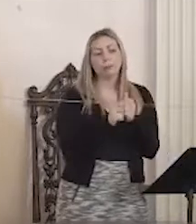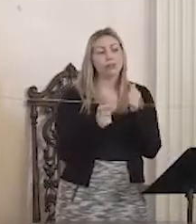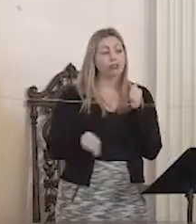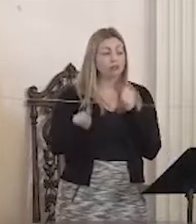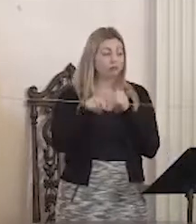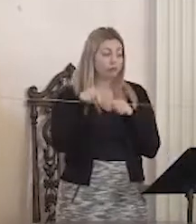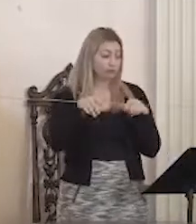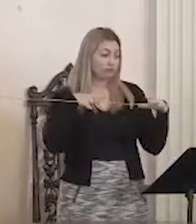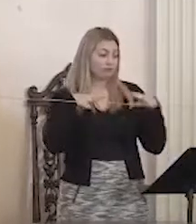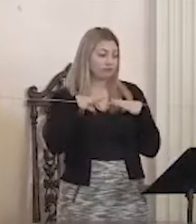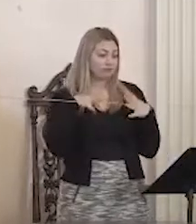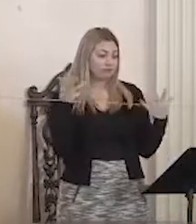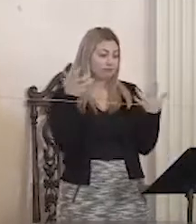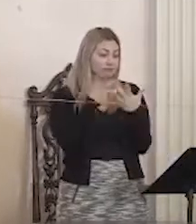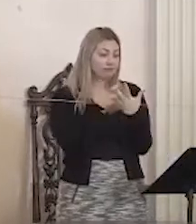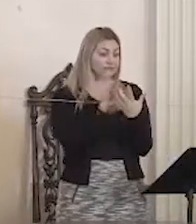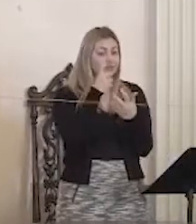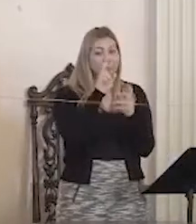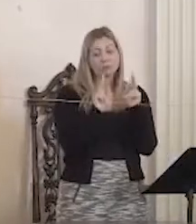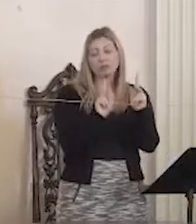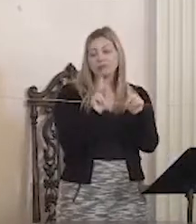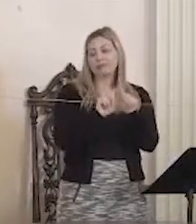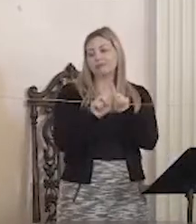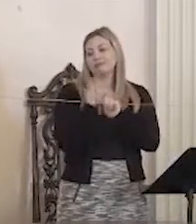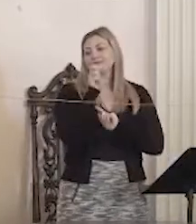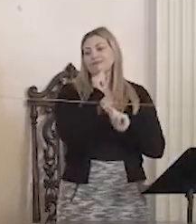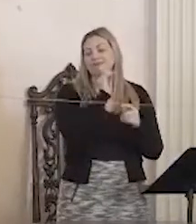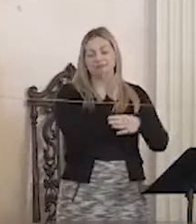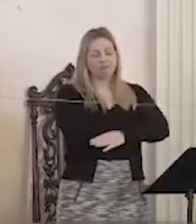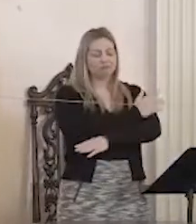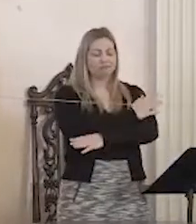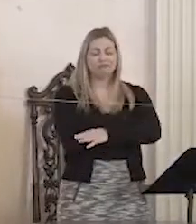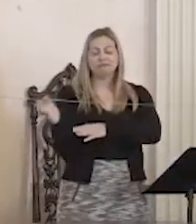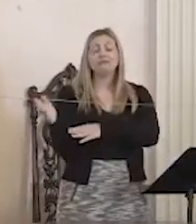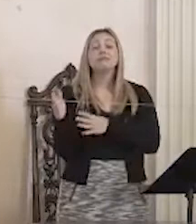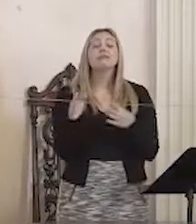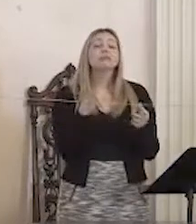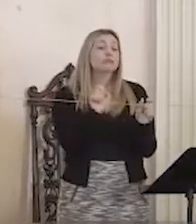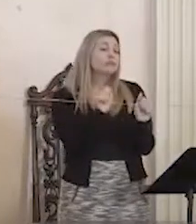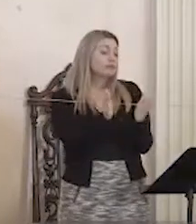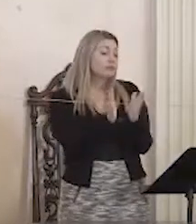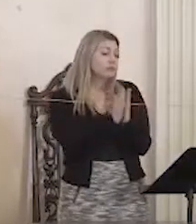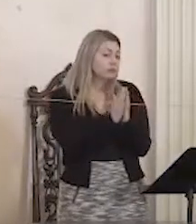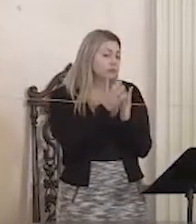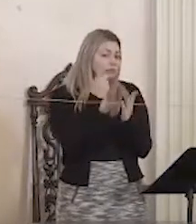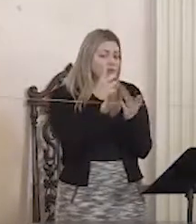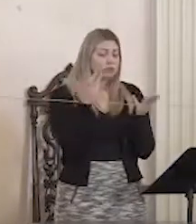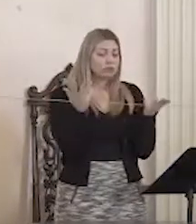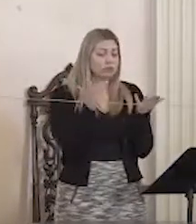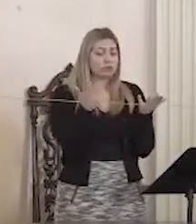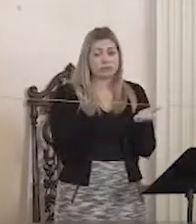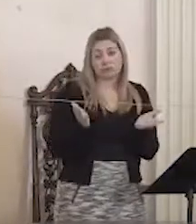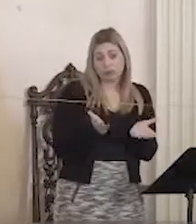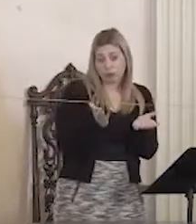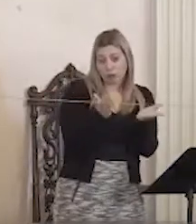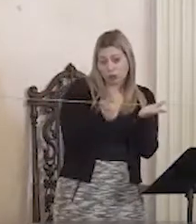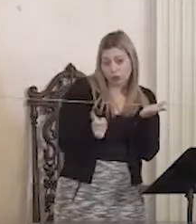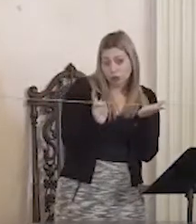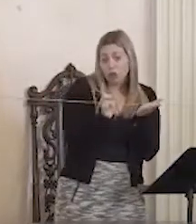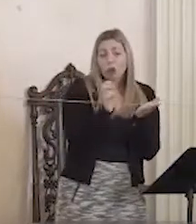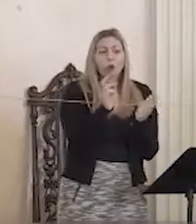This holiday match is open for people of all ages. Ask for what you would encourage, what would encourage you,